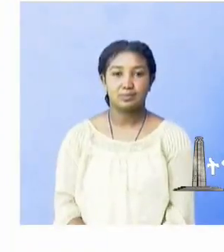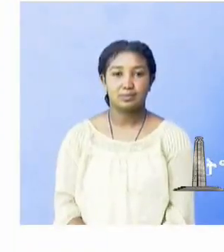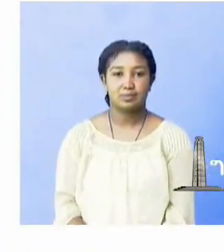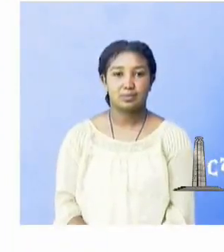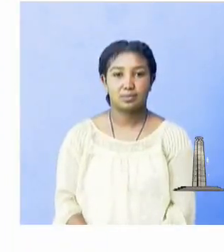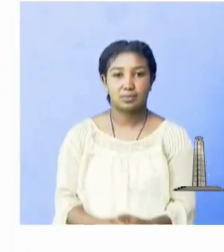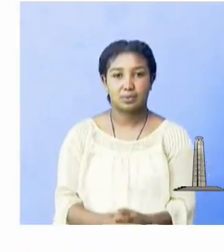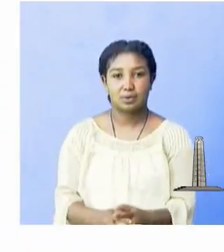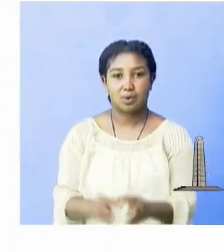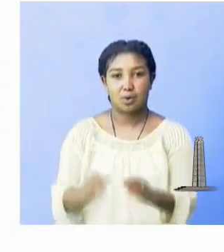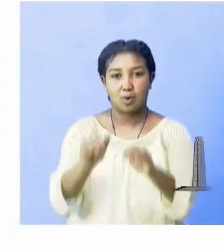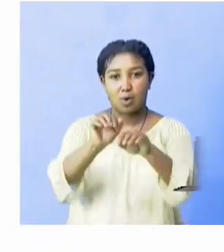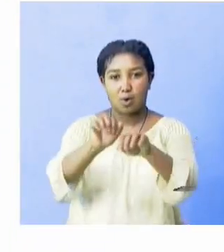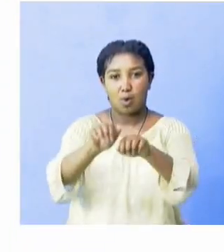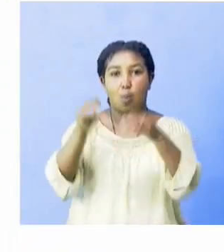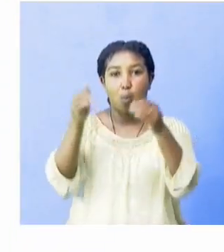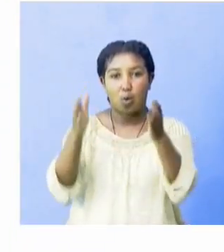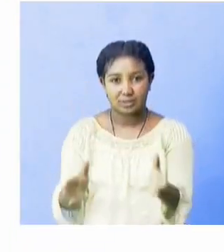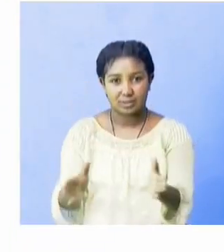box,